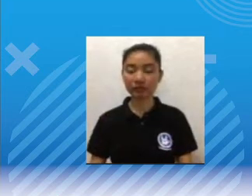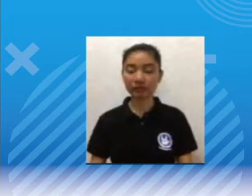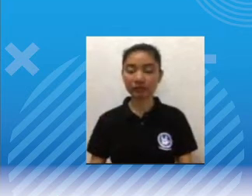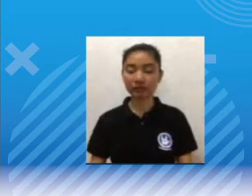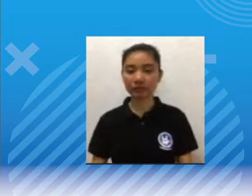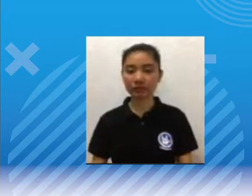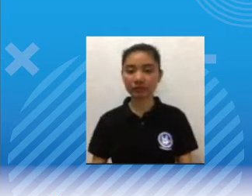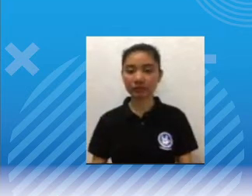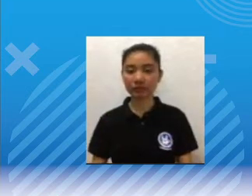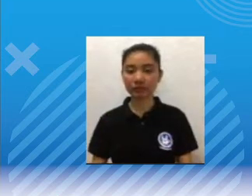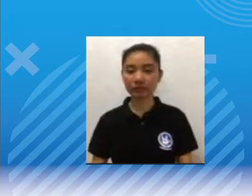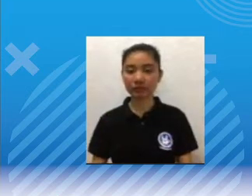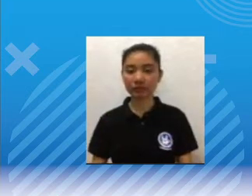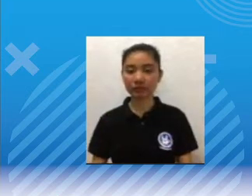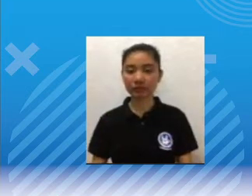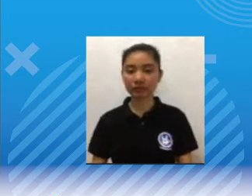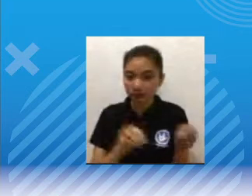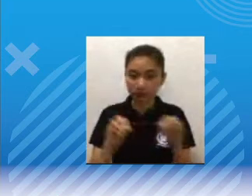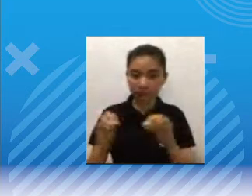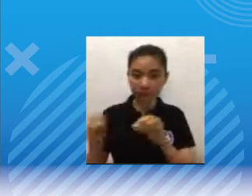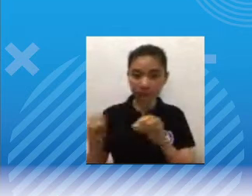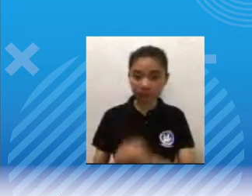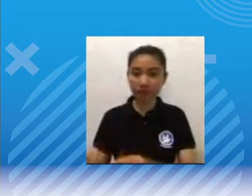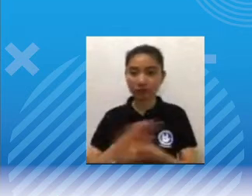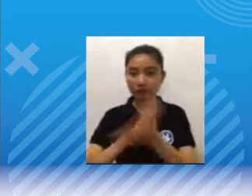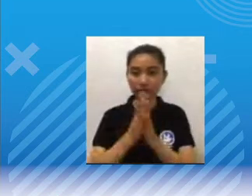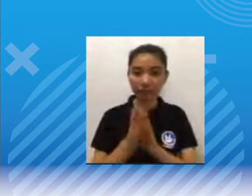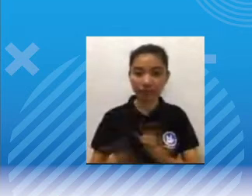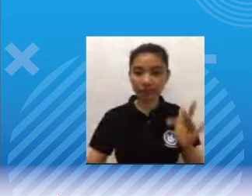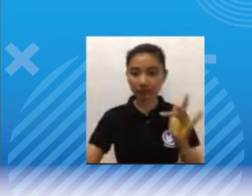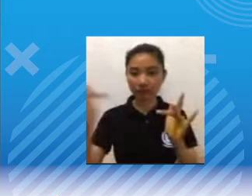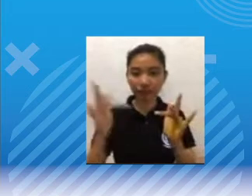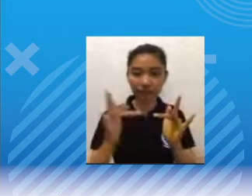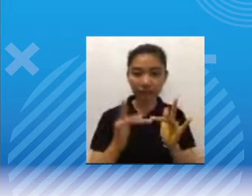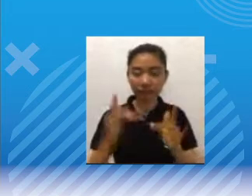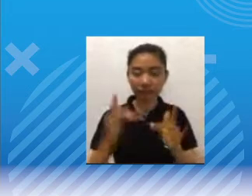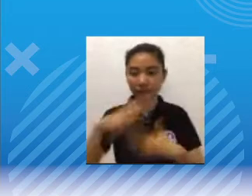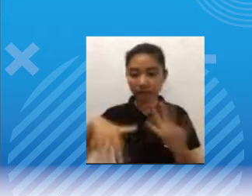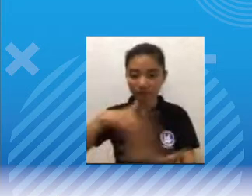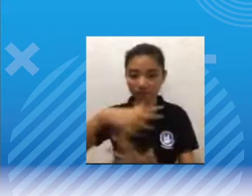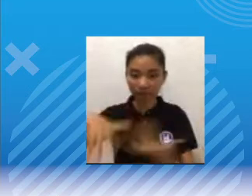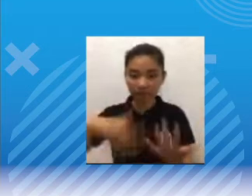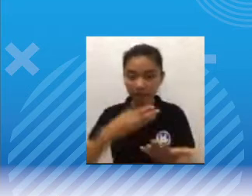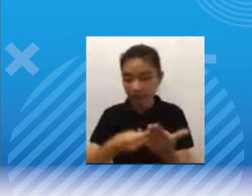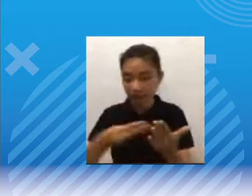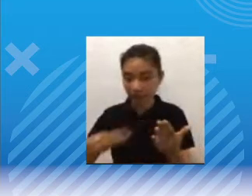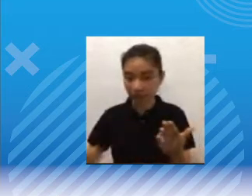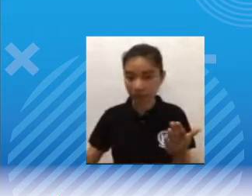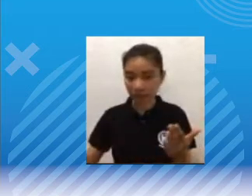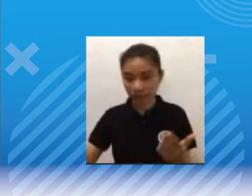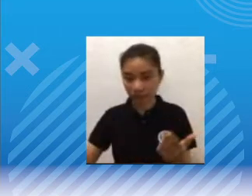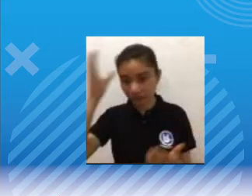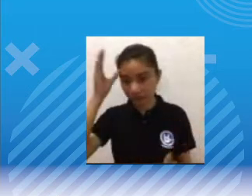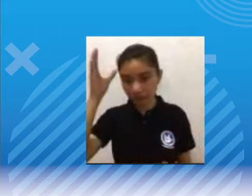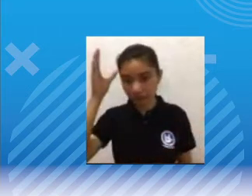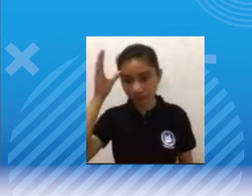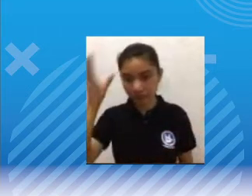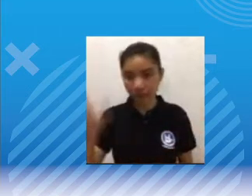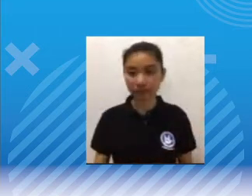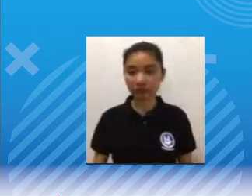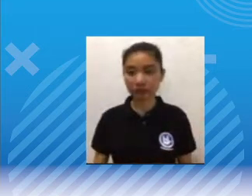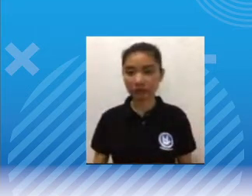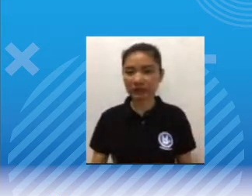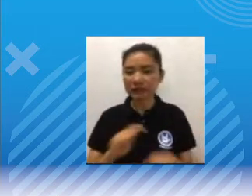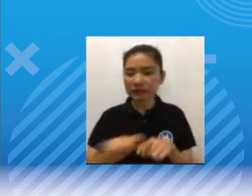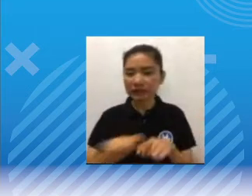digital or interactive materials. So another training na naman no, kung paano nila i-migrate o ililipat